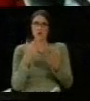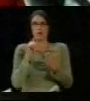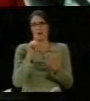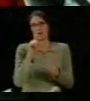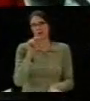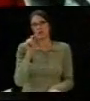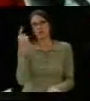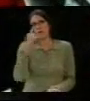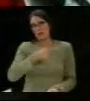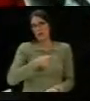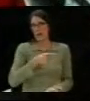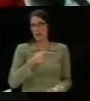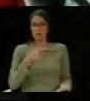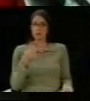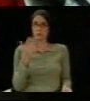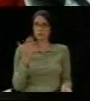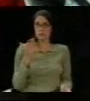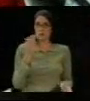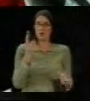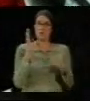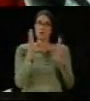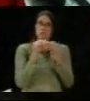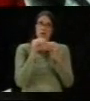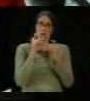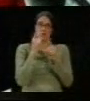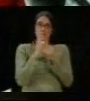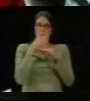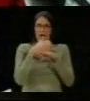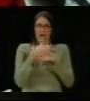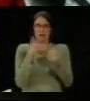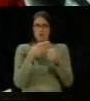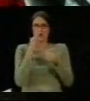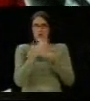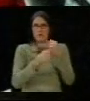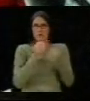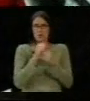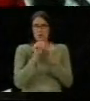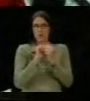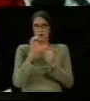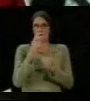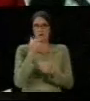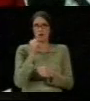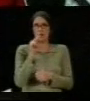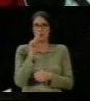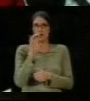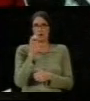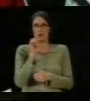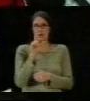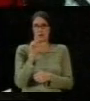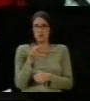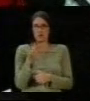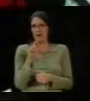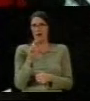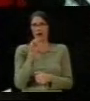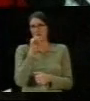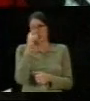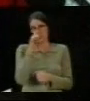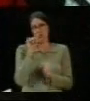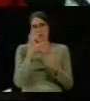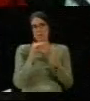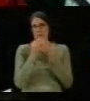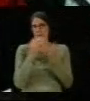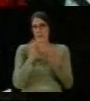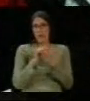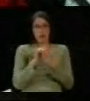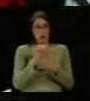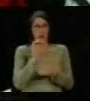120 days if we could meet right after the first of the year with the Chancellor, which I don't think any of us can meet before then with him. I'll hold